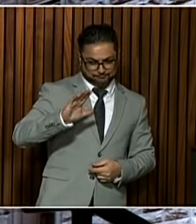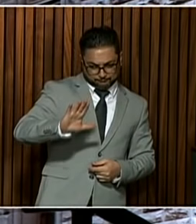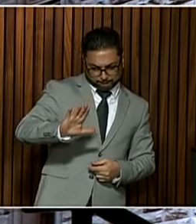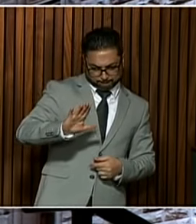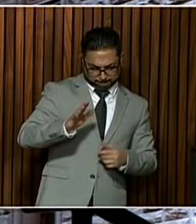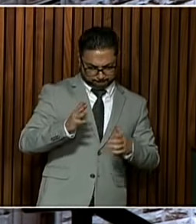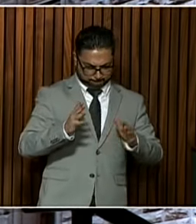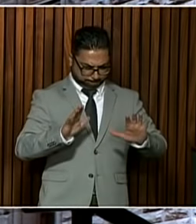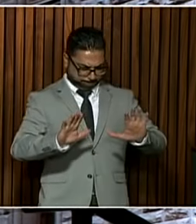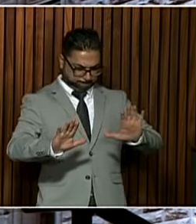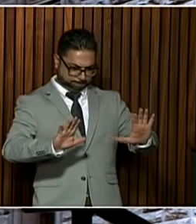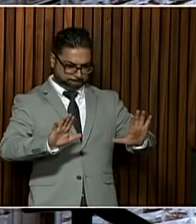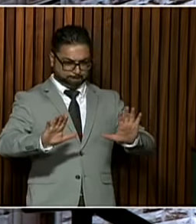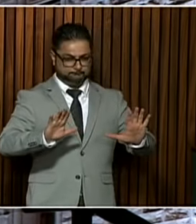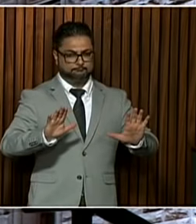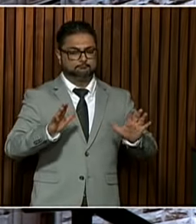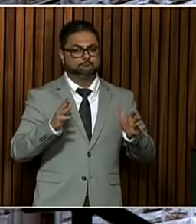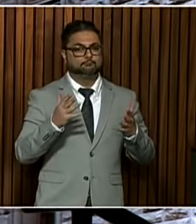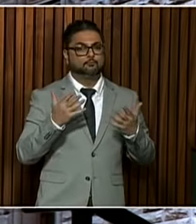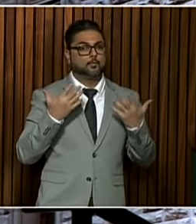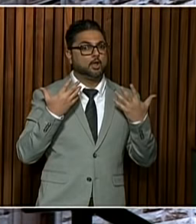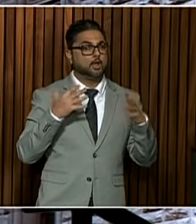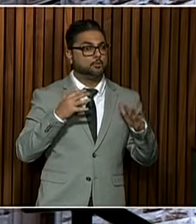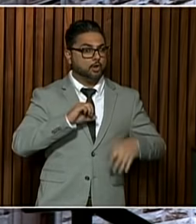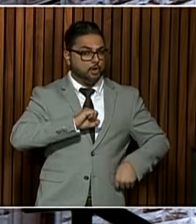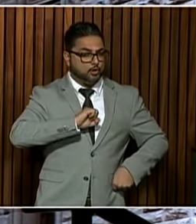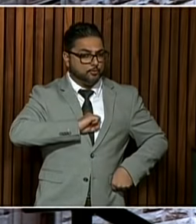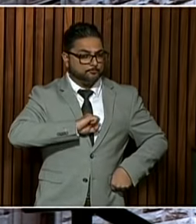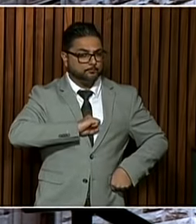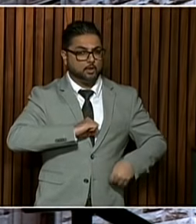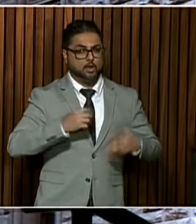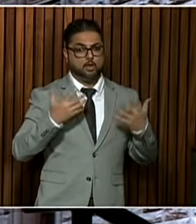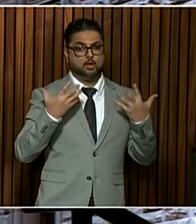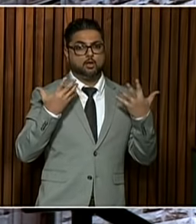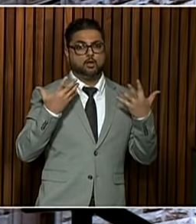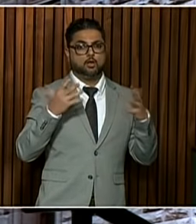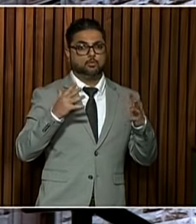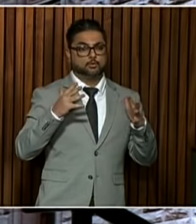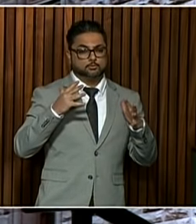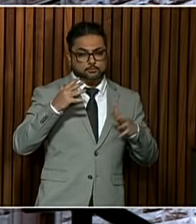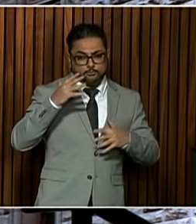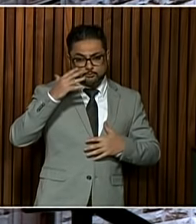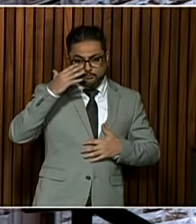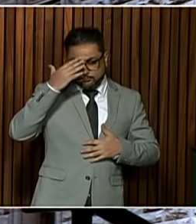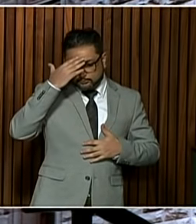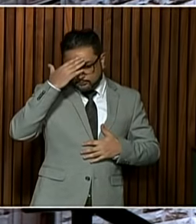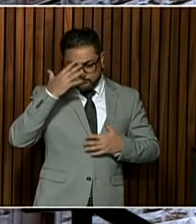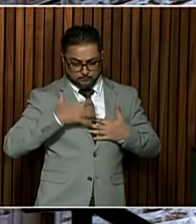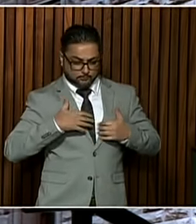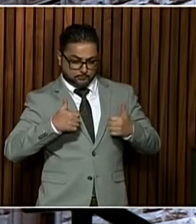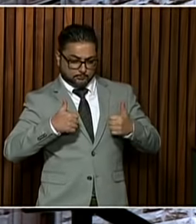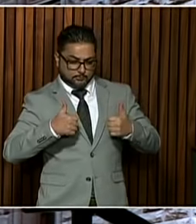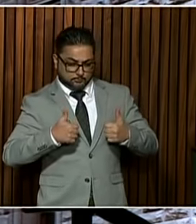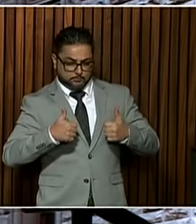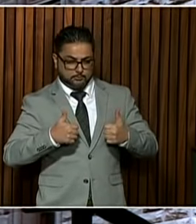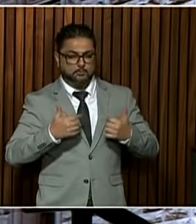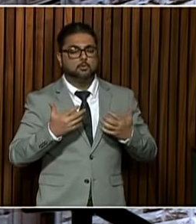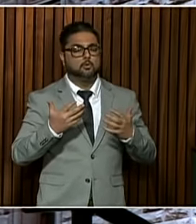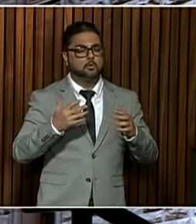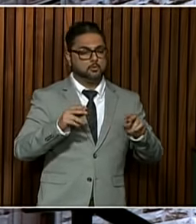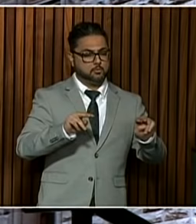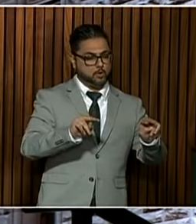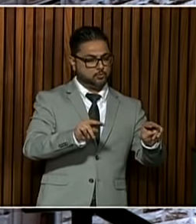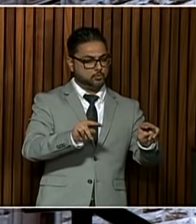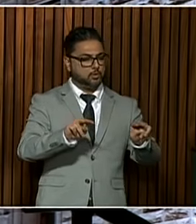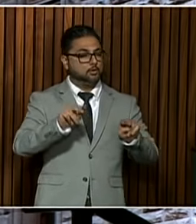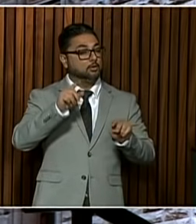in the person's status, and that they would alert them to the fact that something's going on. And so we continue to delve into that. And as far as our